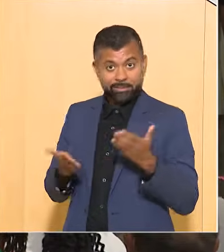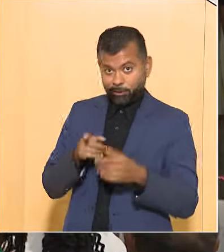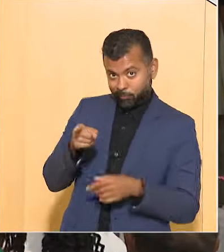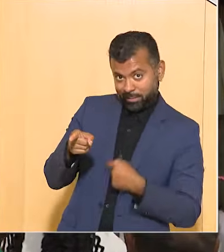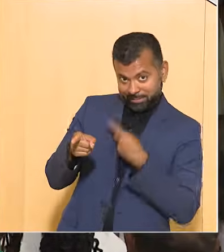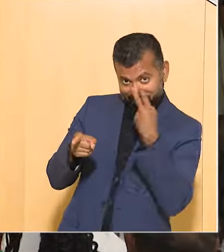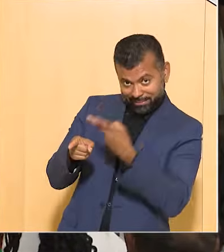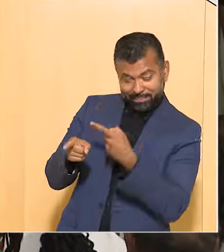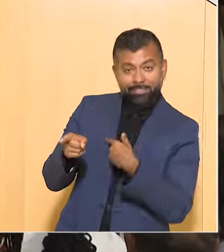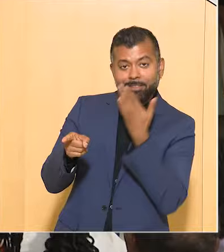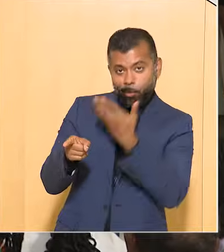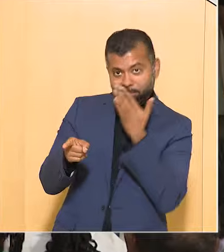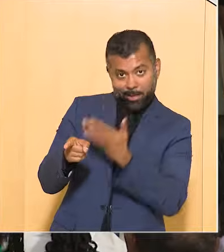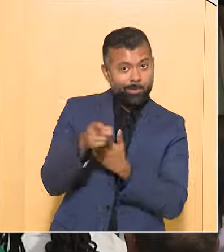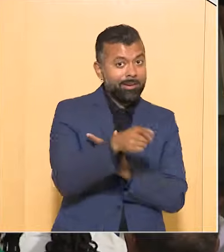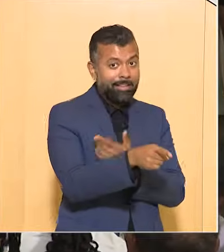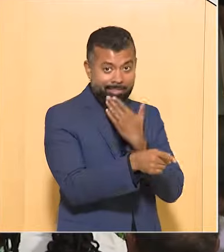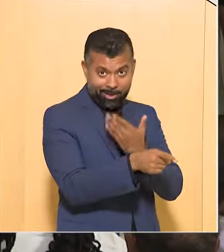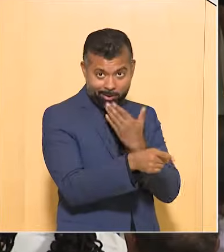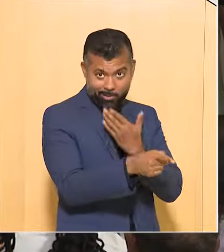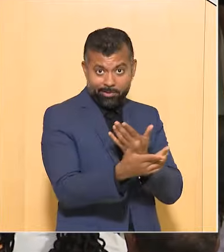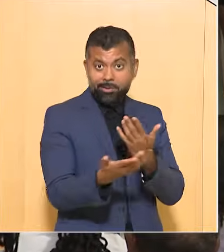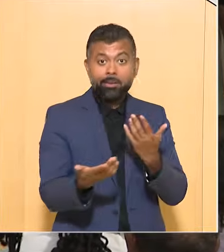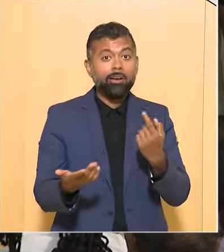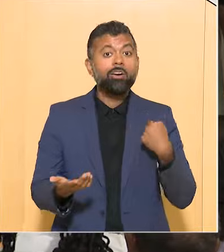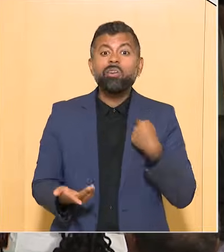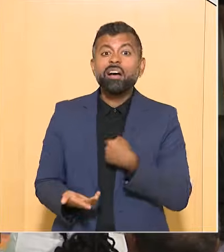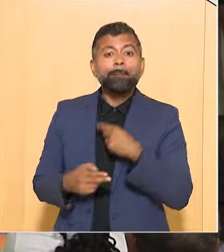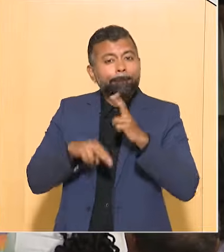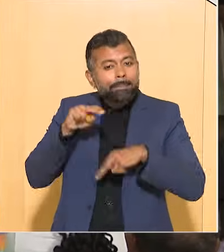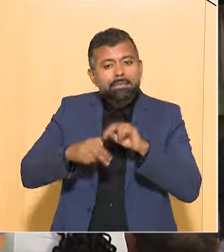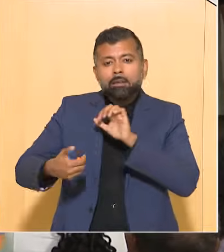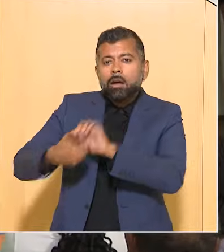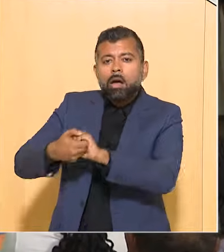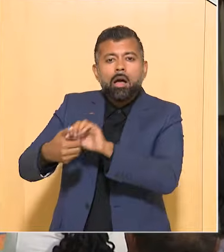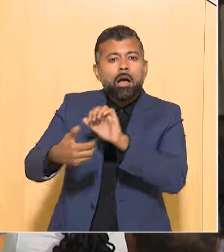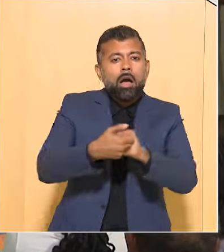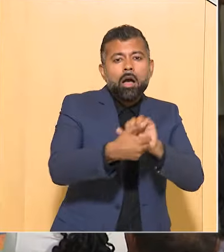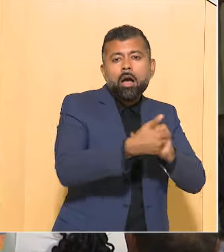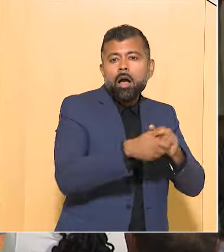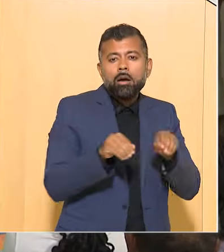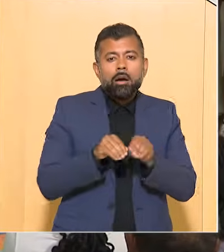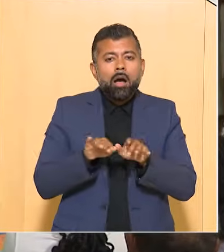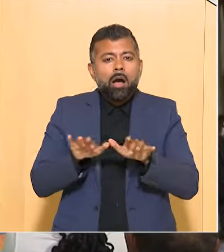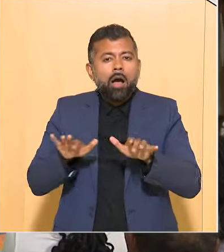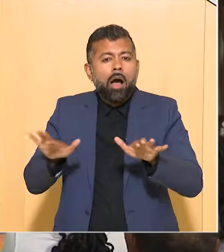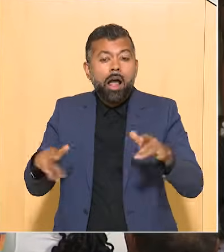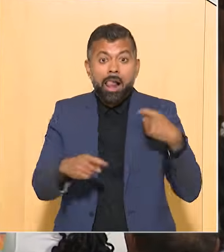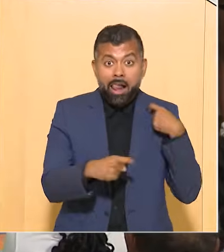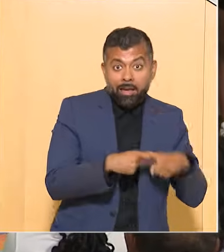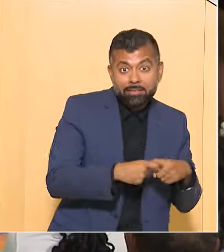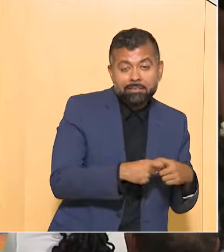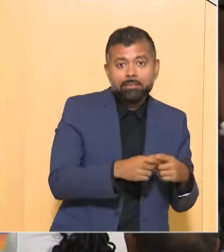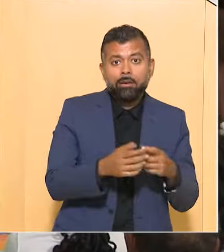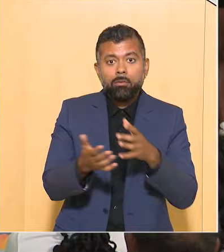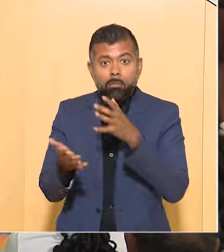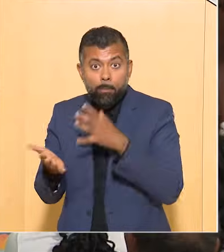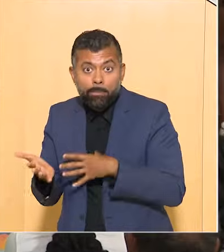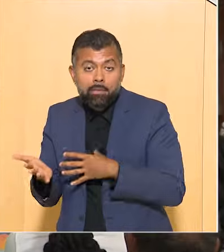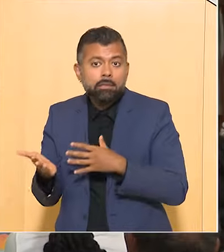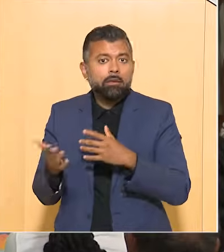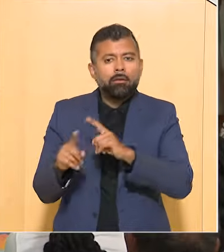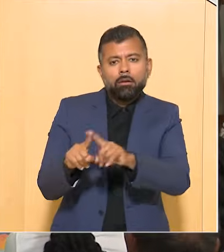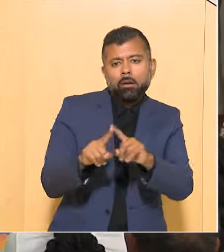That we will be partner, the Office on Women's Policy will be doing a Green Sun environmental program